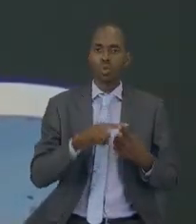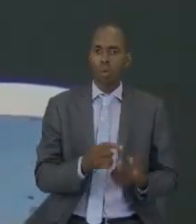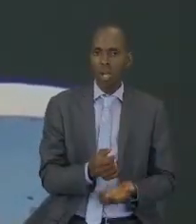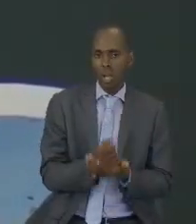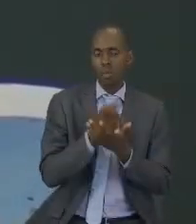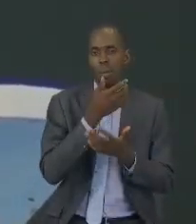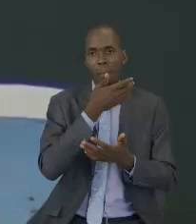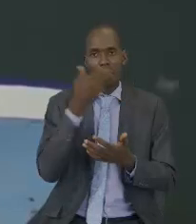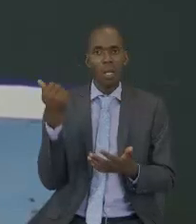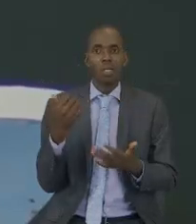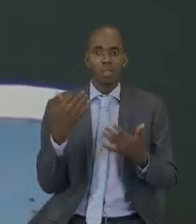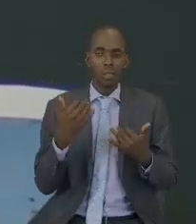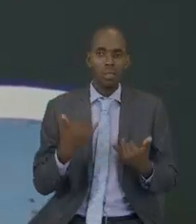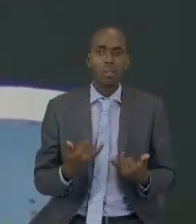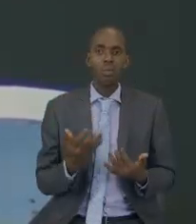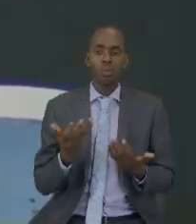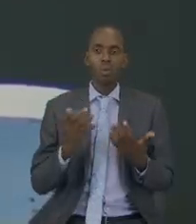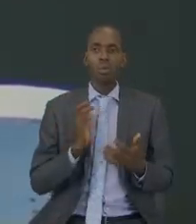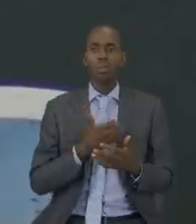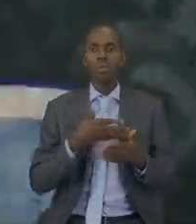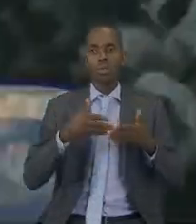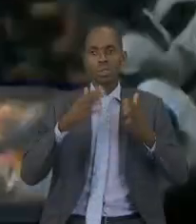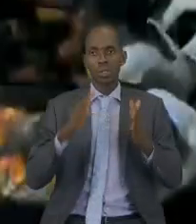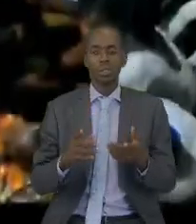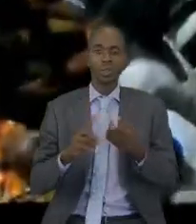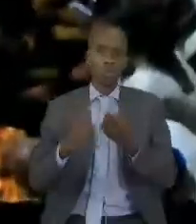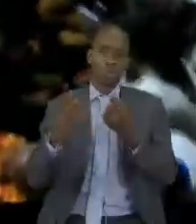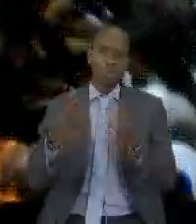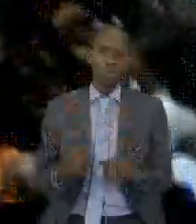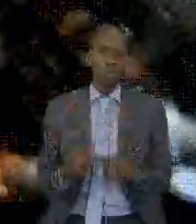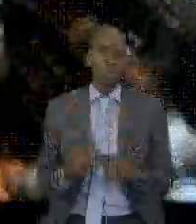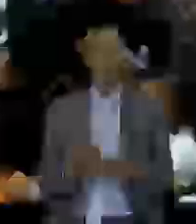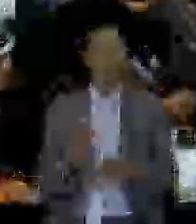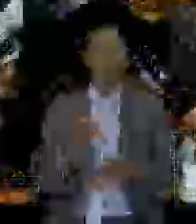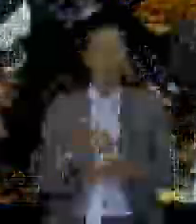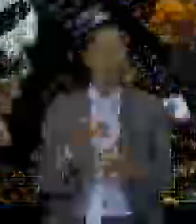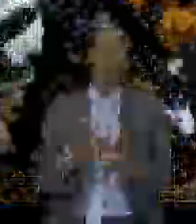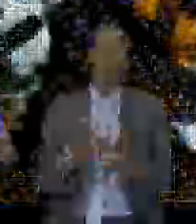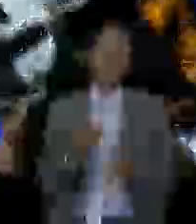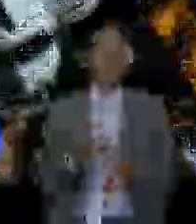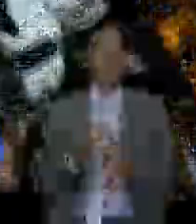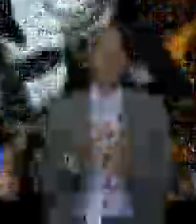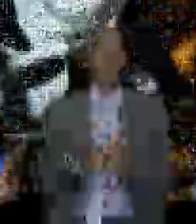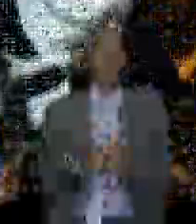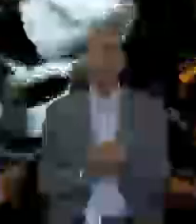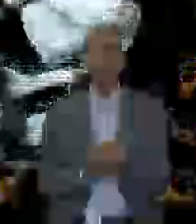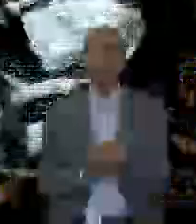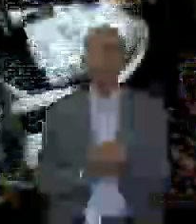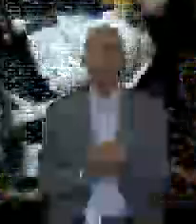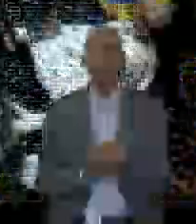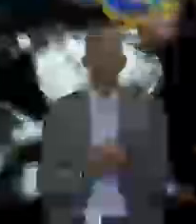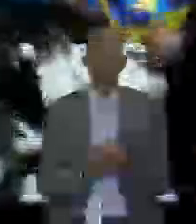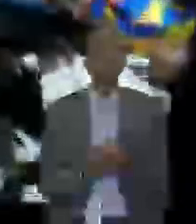overseer to come and lead us at this time, for this